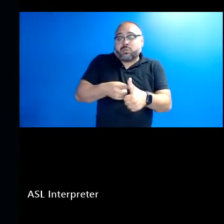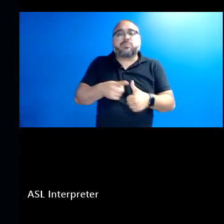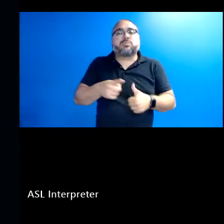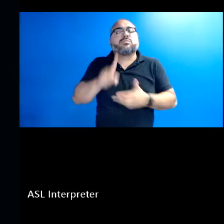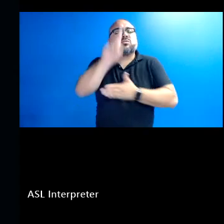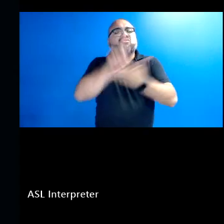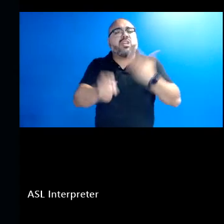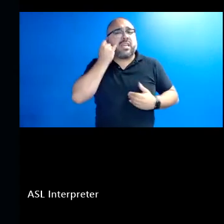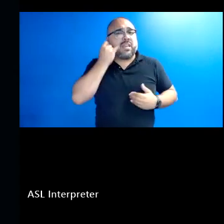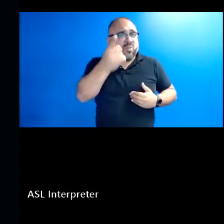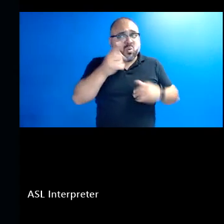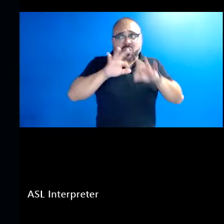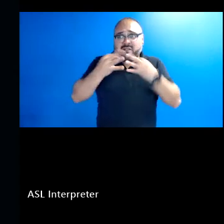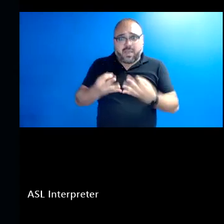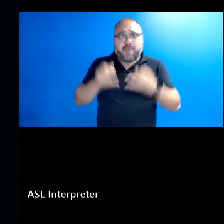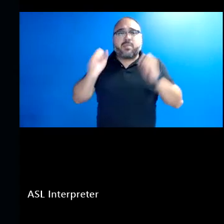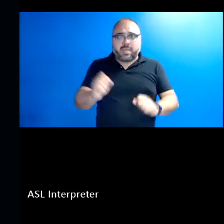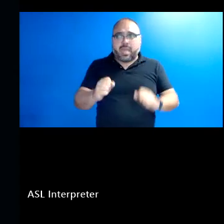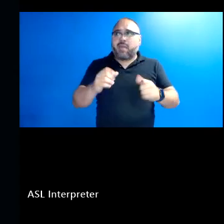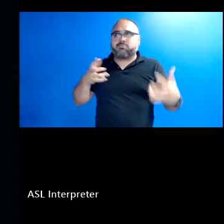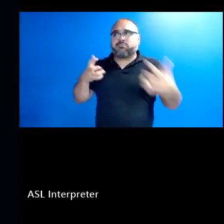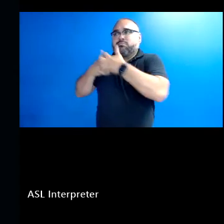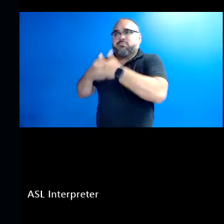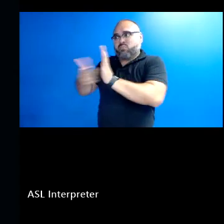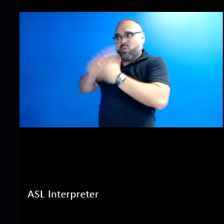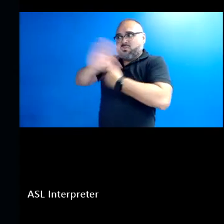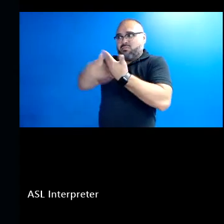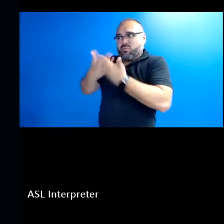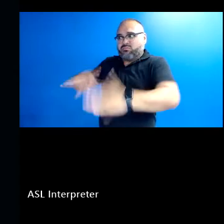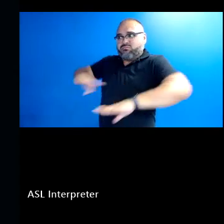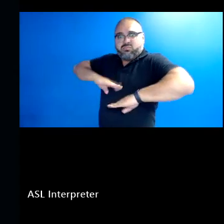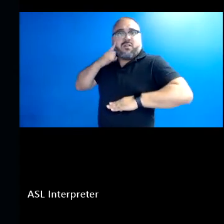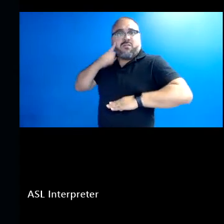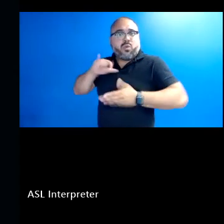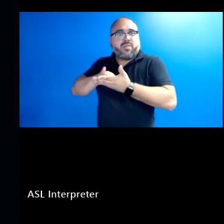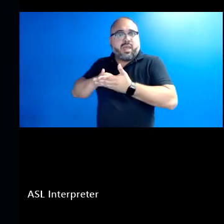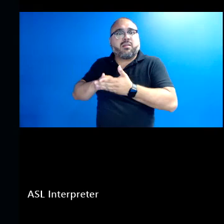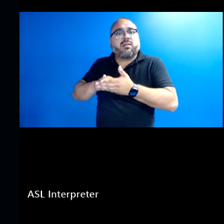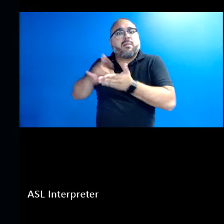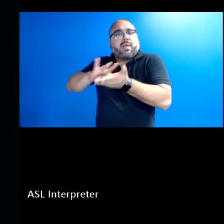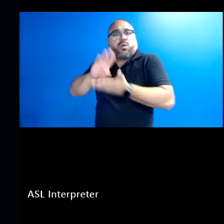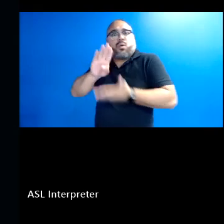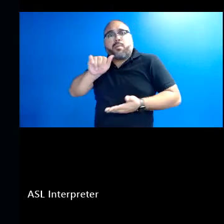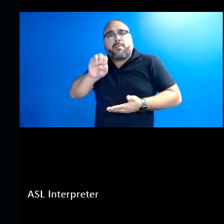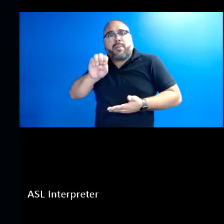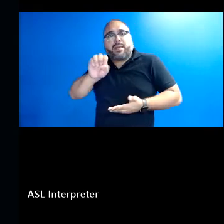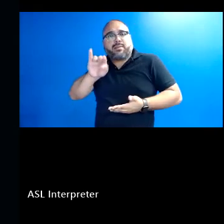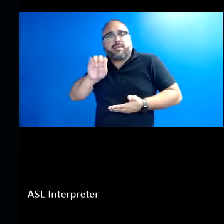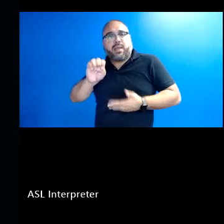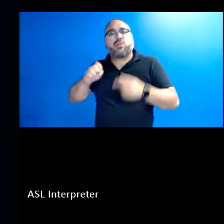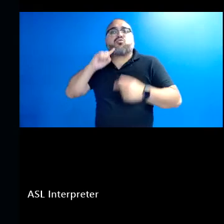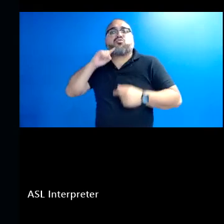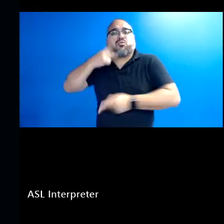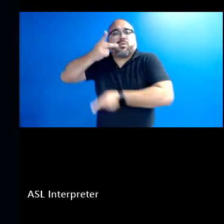members qualify for the Medical Baseline or Critical Care Backup Battery Program. These programs provide additional support and notifications